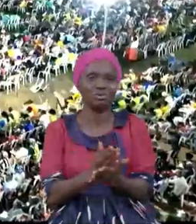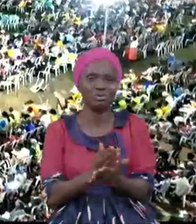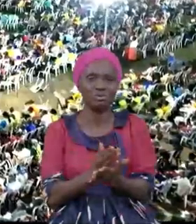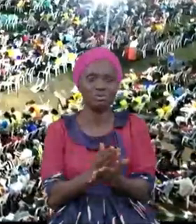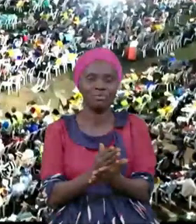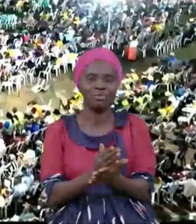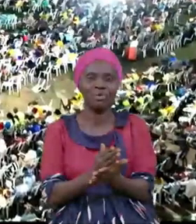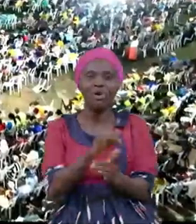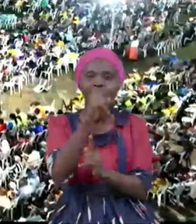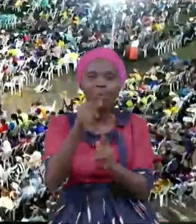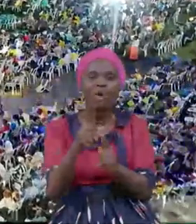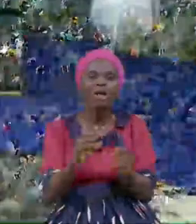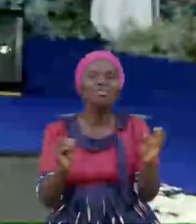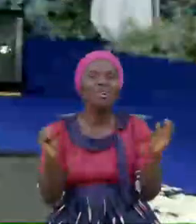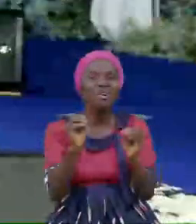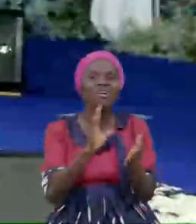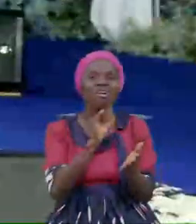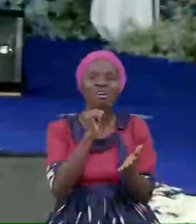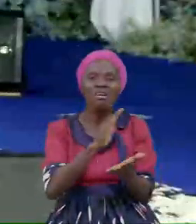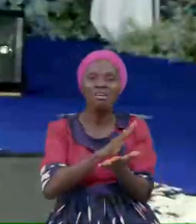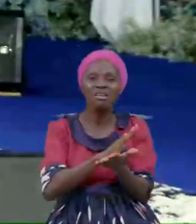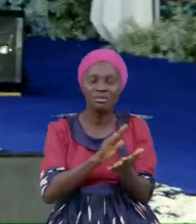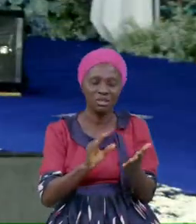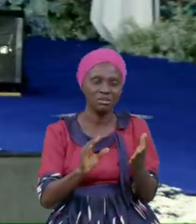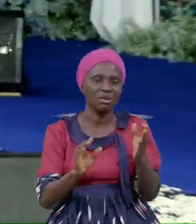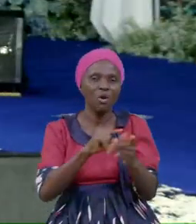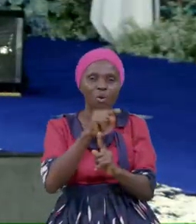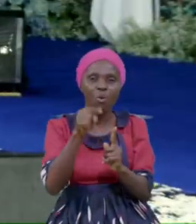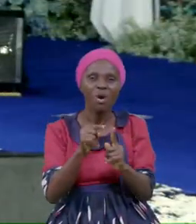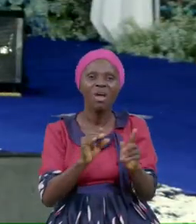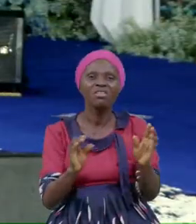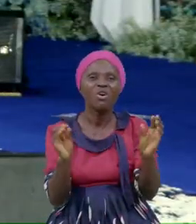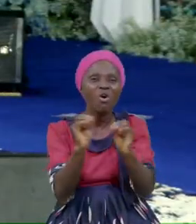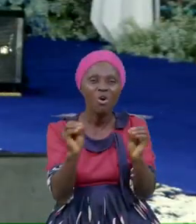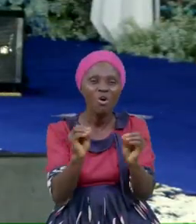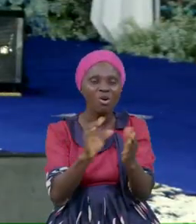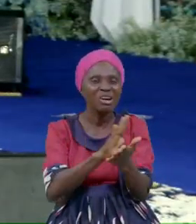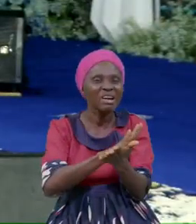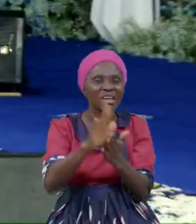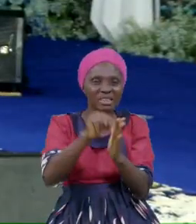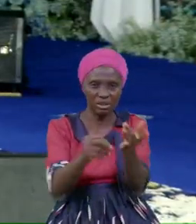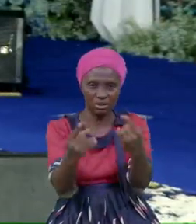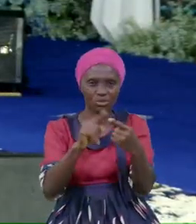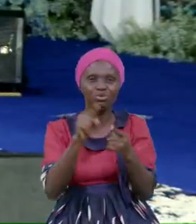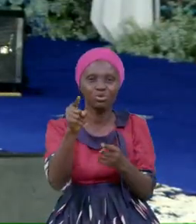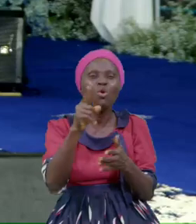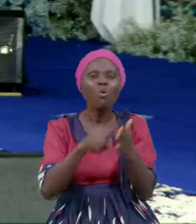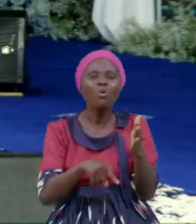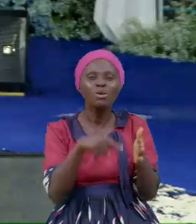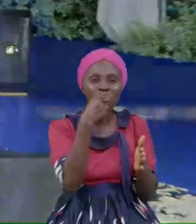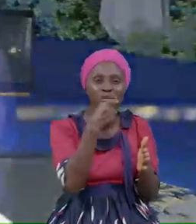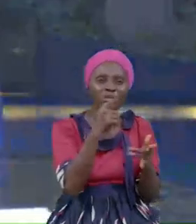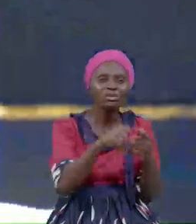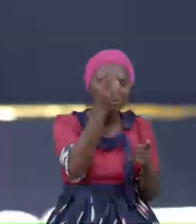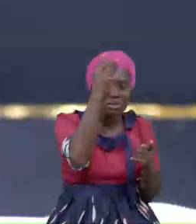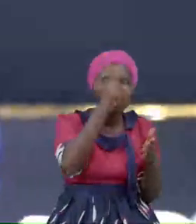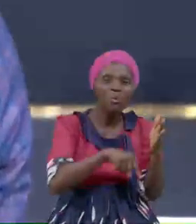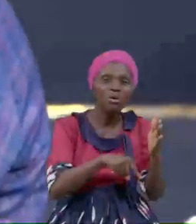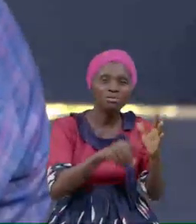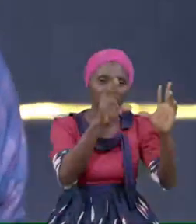Yeah, but it's, and then it says, worldly lusts. Worldly lusts. It's just saying the lust